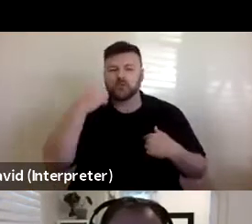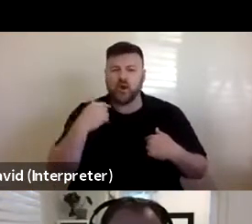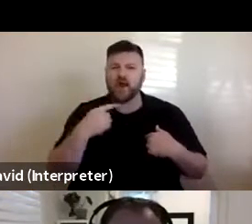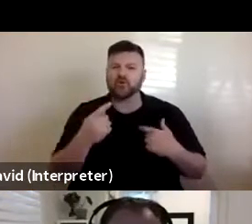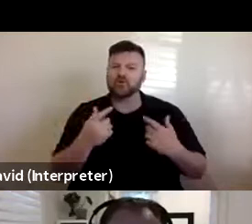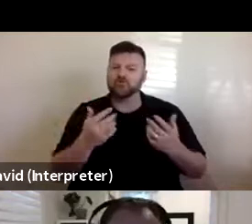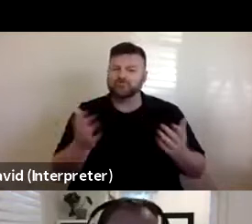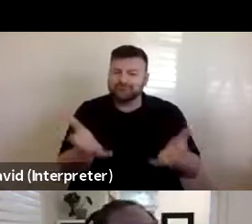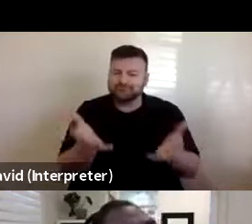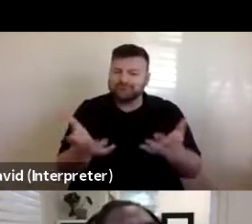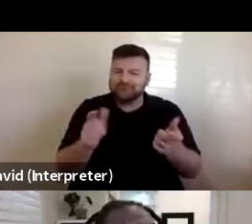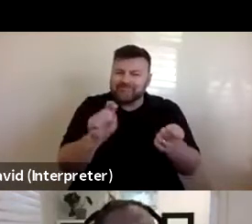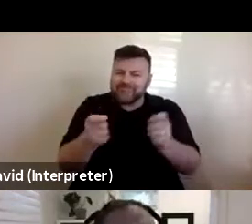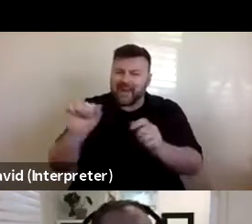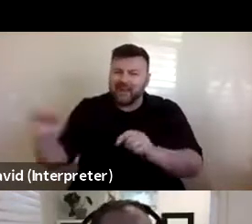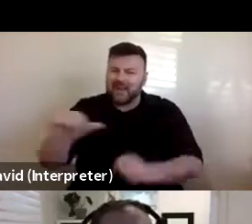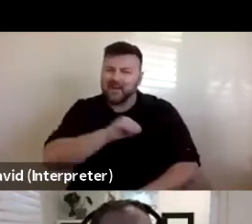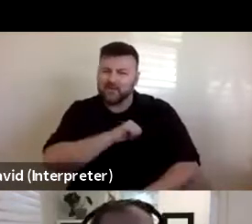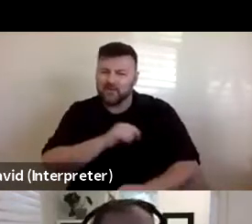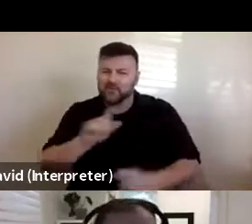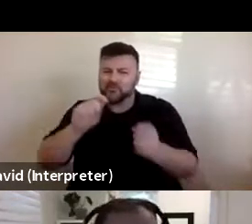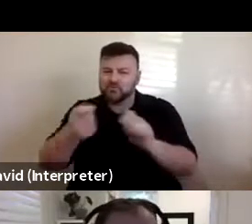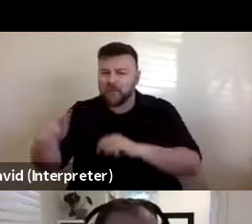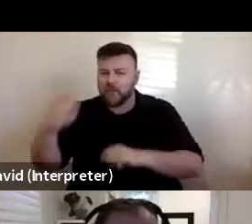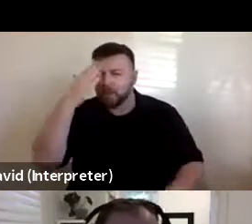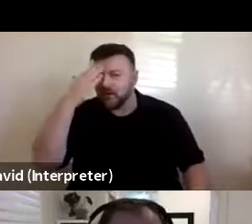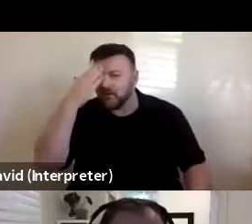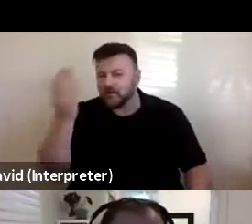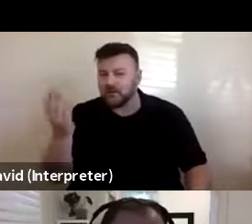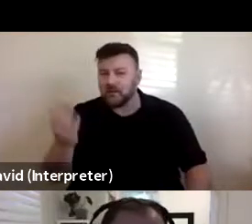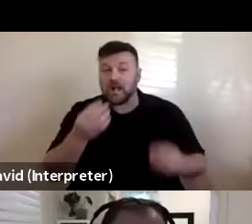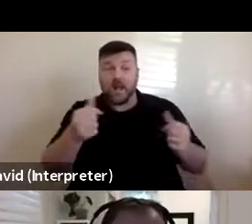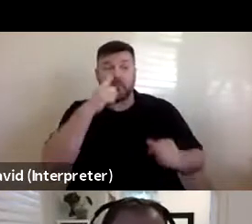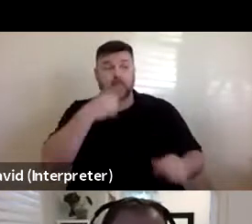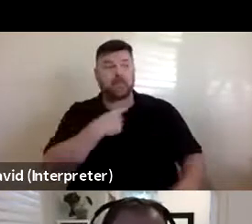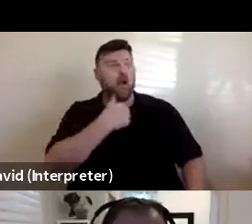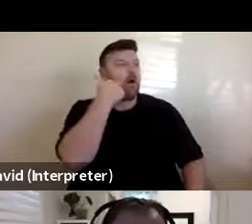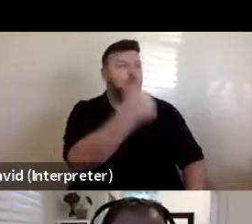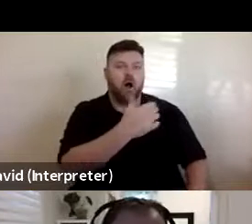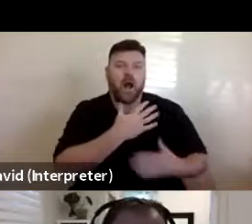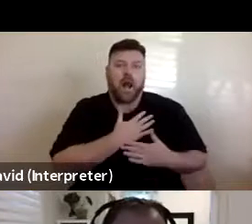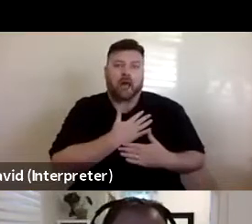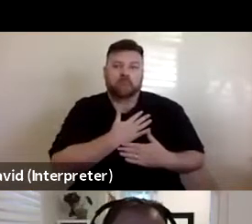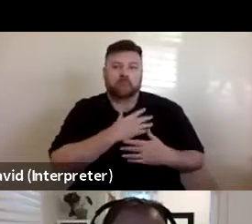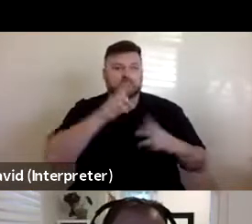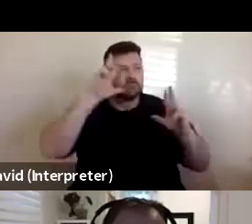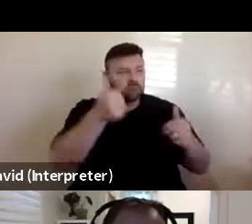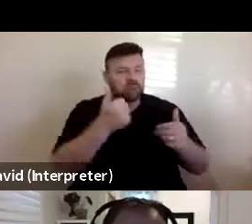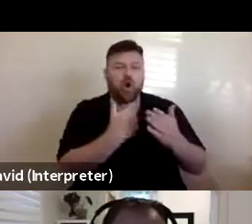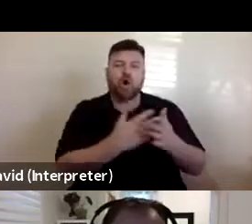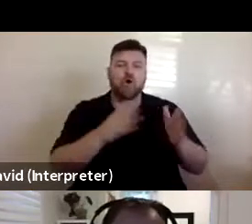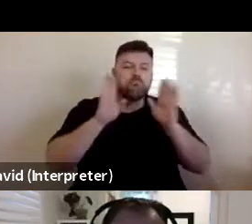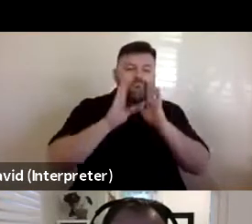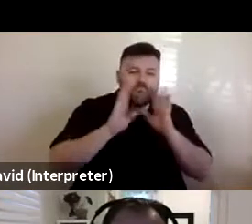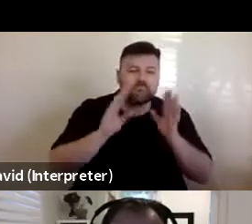that. What's been positive is that some people have said to me, I'm loving what you're putting up on social media or in the monthly e-newsletter,